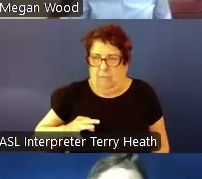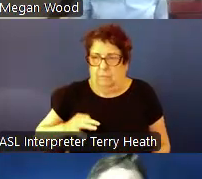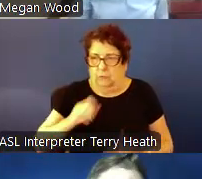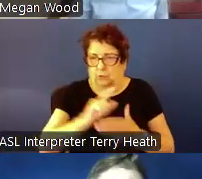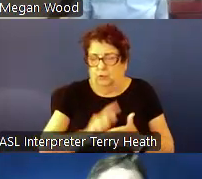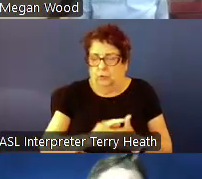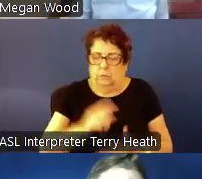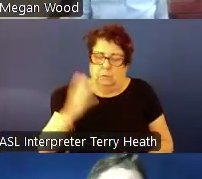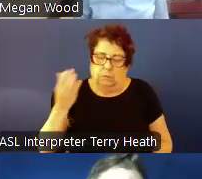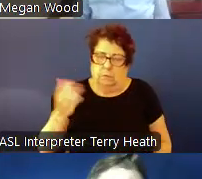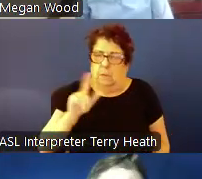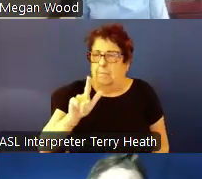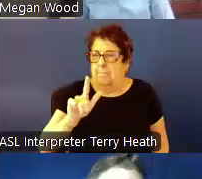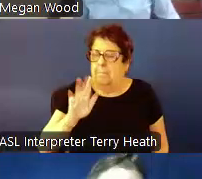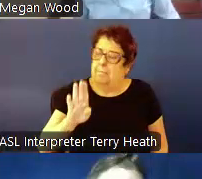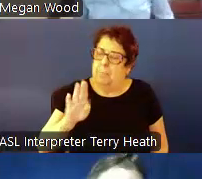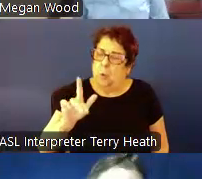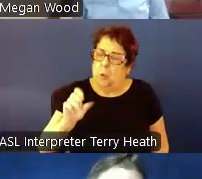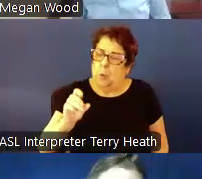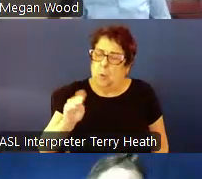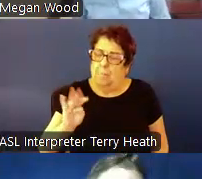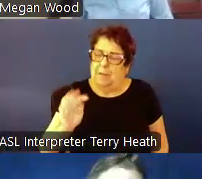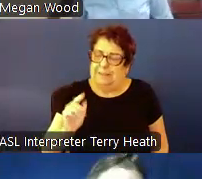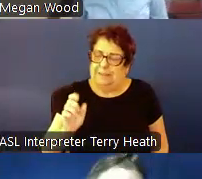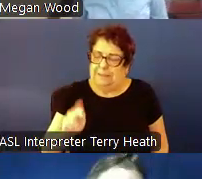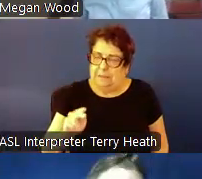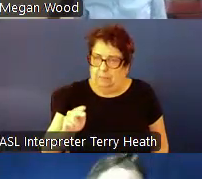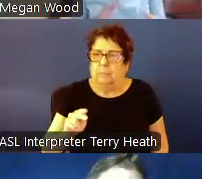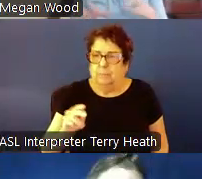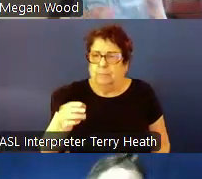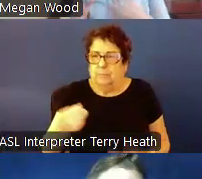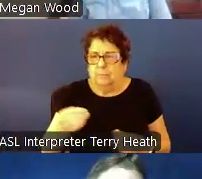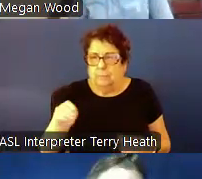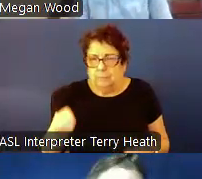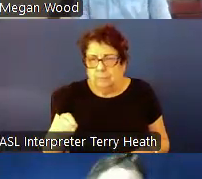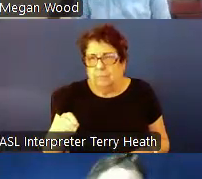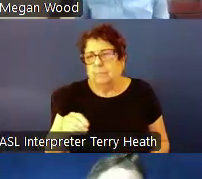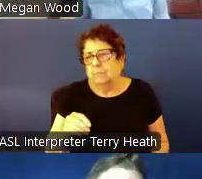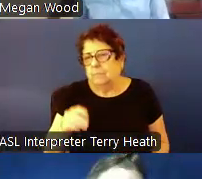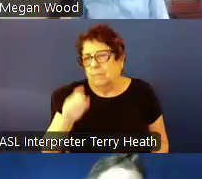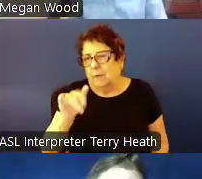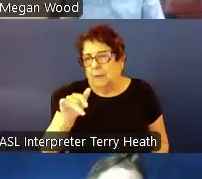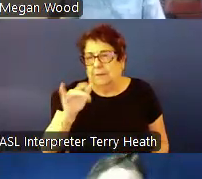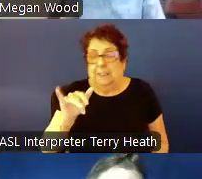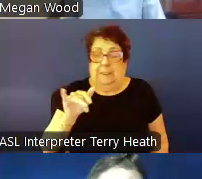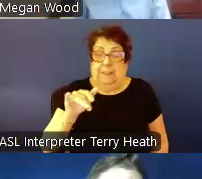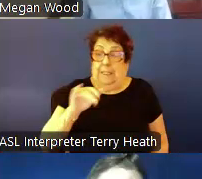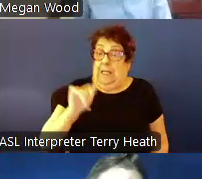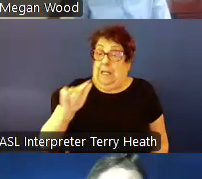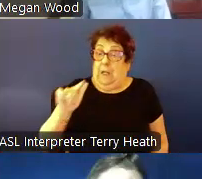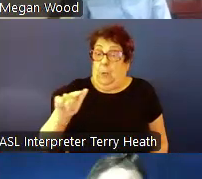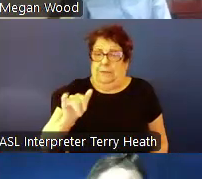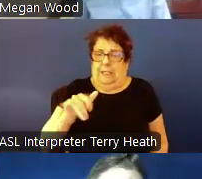So Annette and I are both located in the Bloomington Normal area, which is kind of, you know, in the middle of Illinois, if you're from